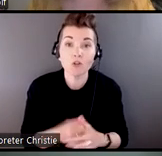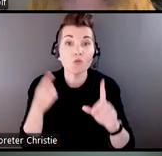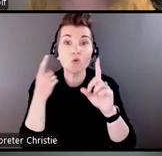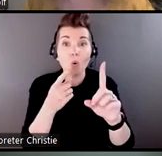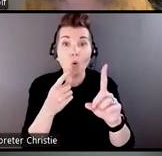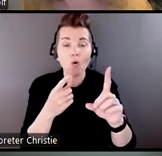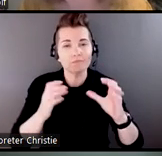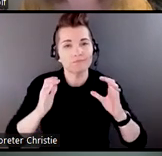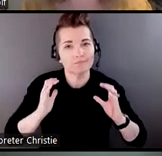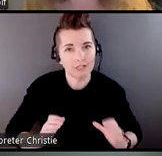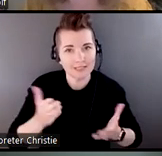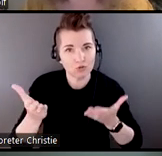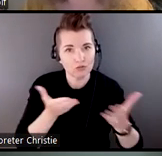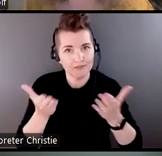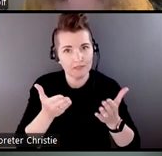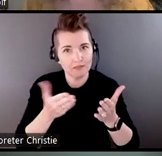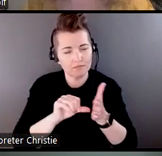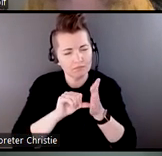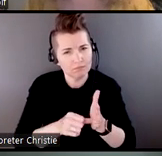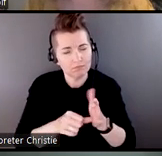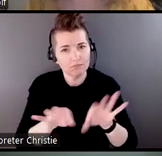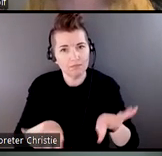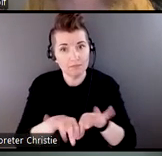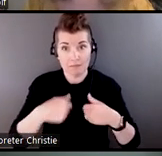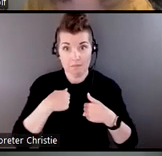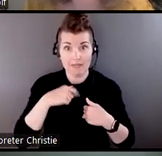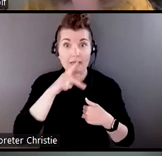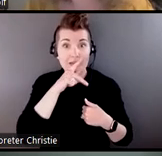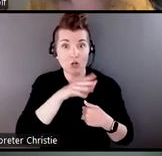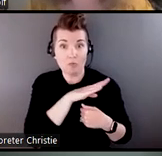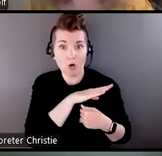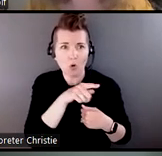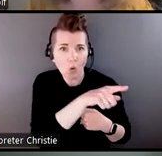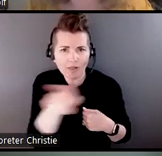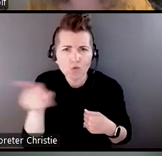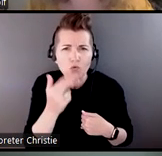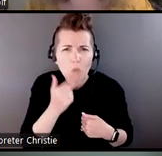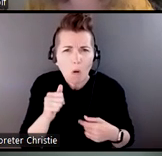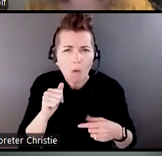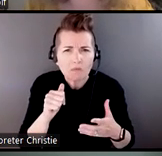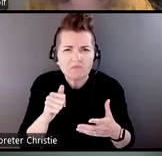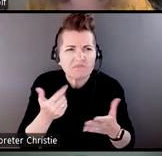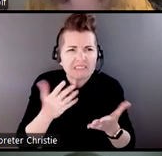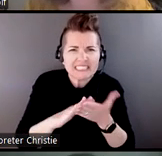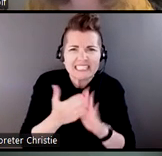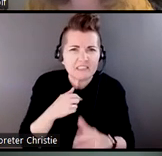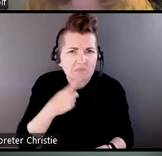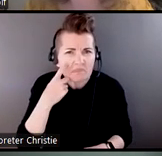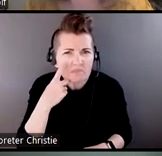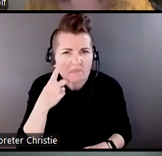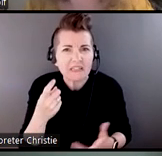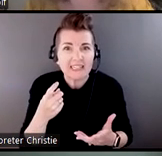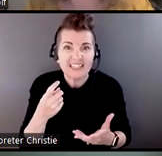Now, I'm in Peterborough. I know many of you are also in small communities, and word of mouth is critical.